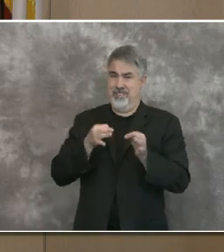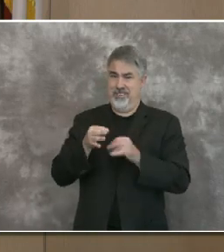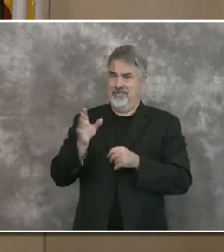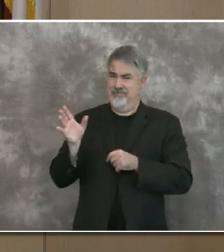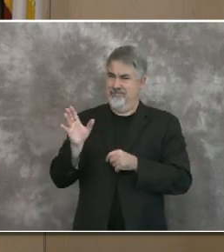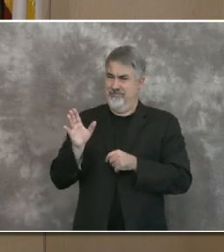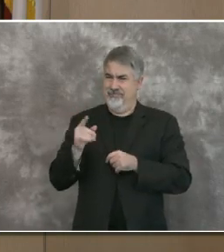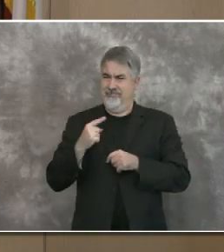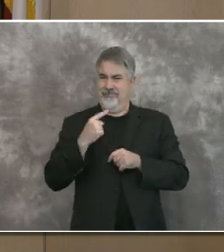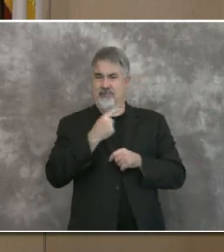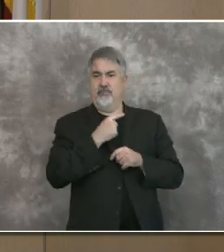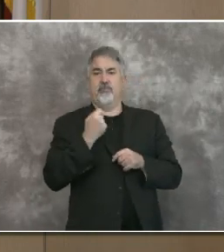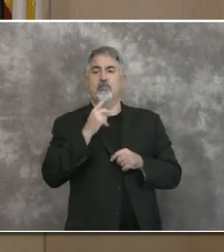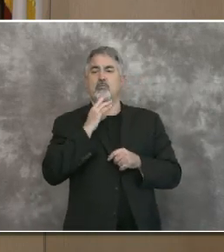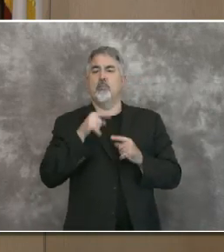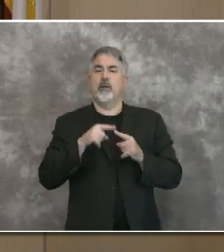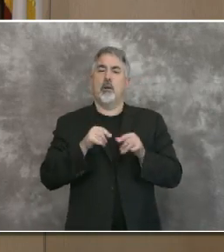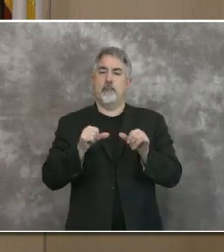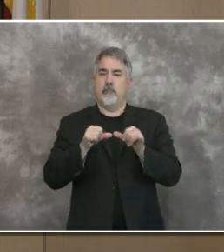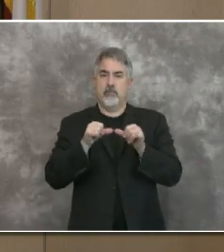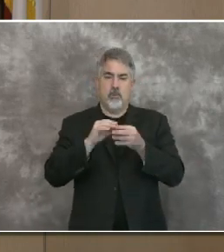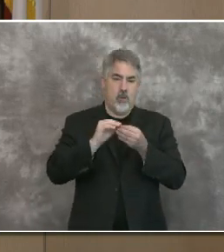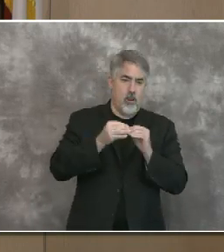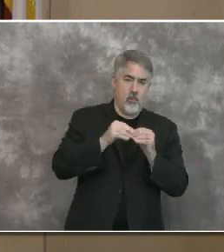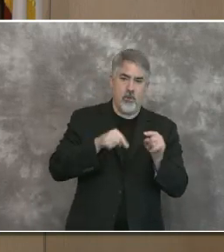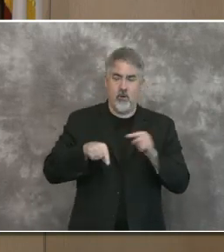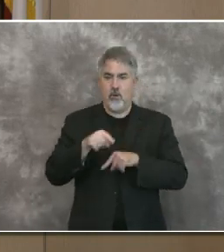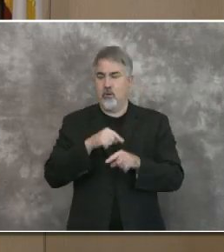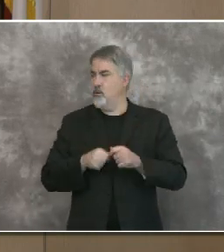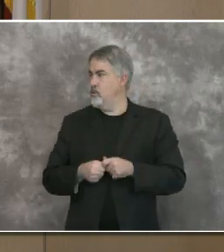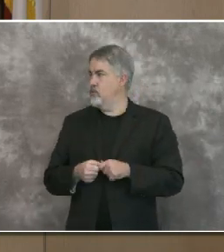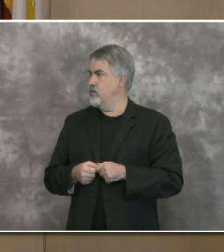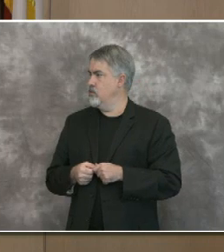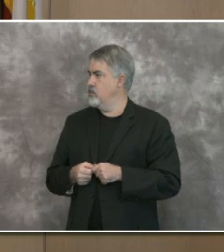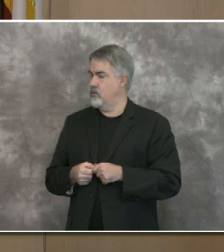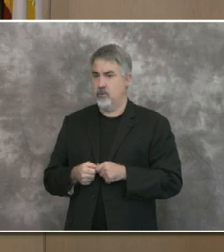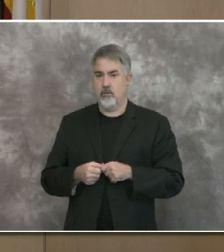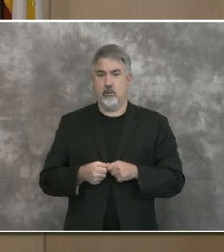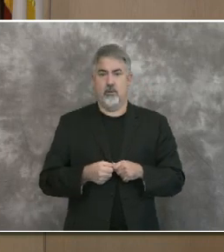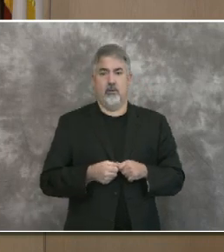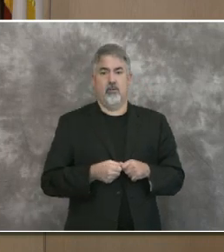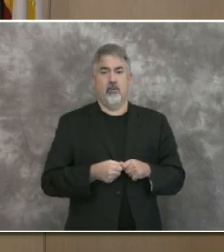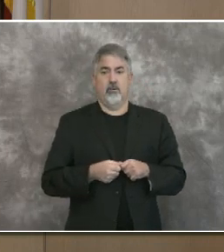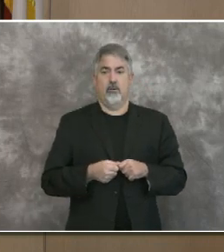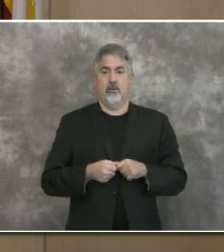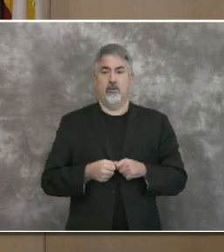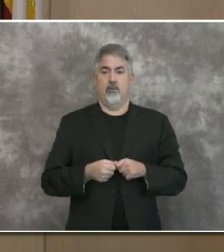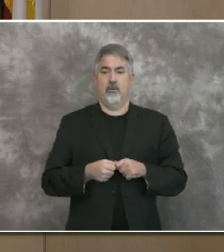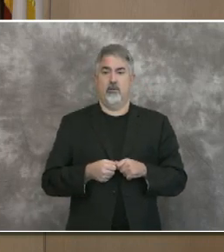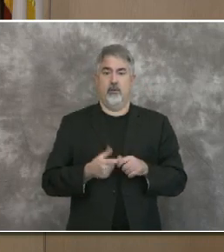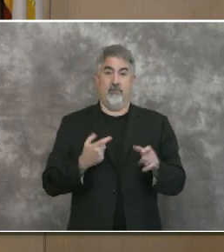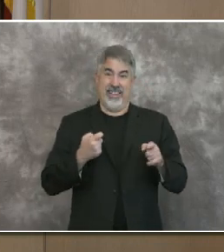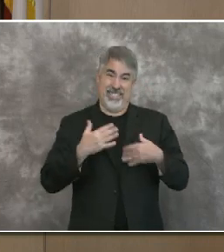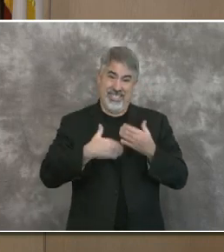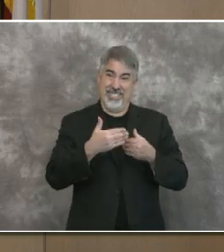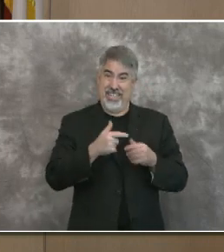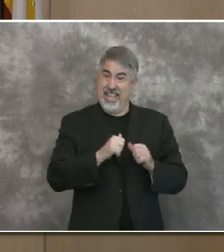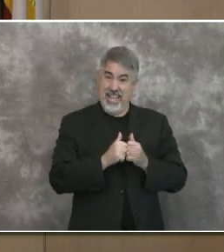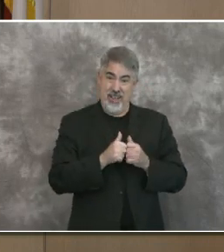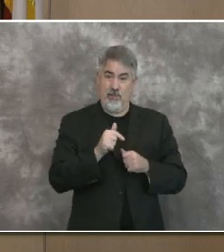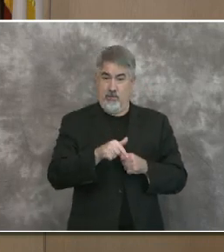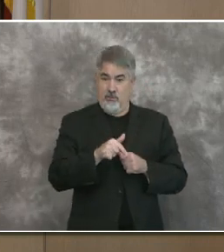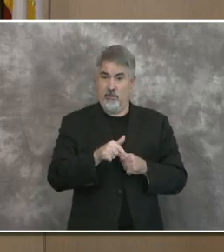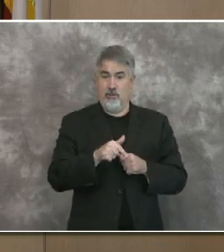in terms of metrics for accelerating through stage